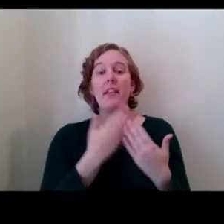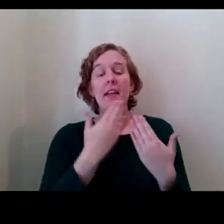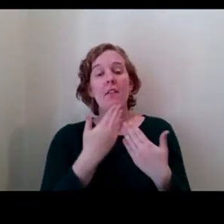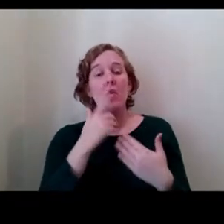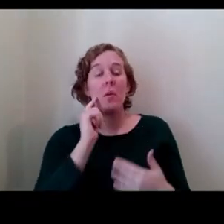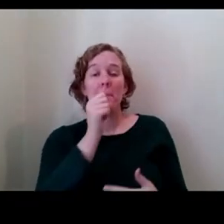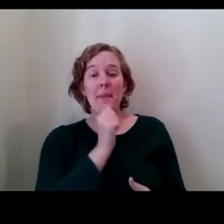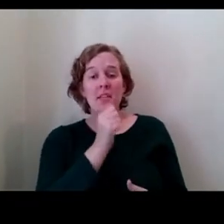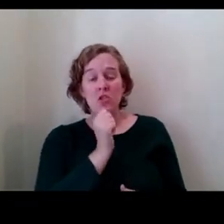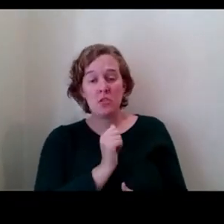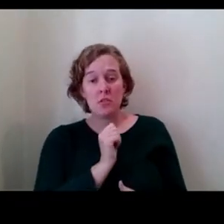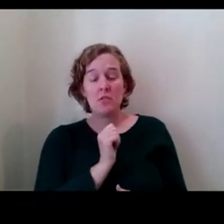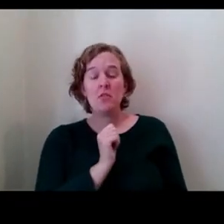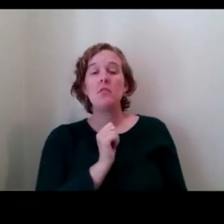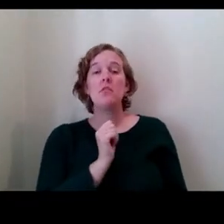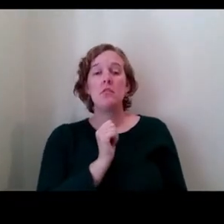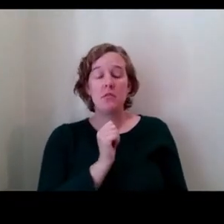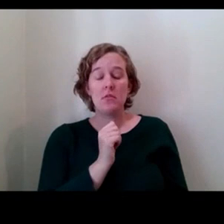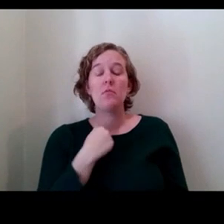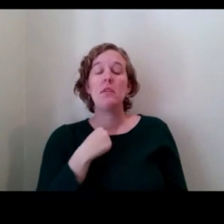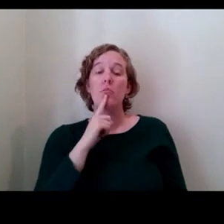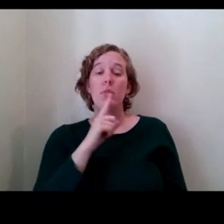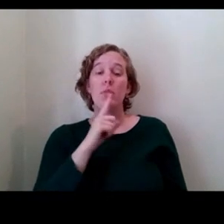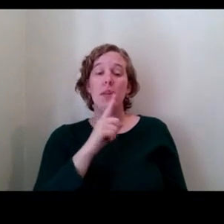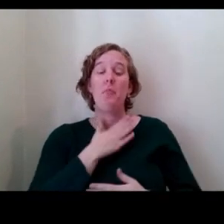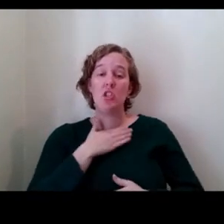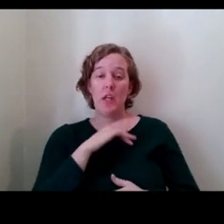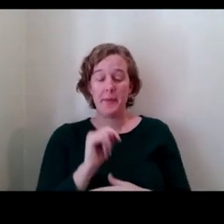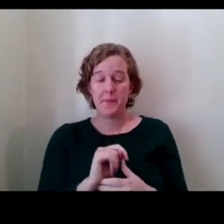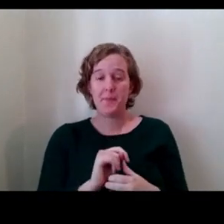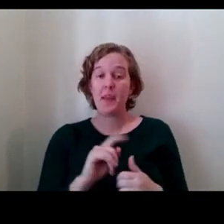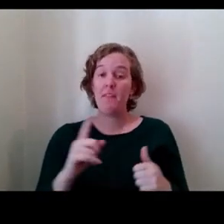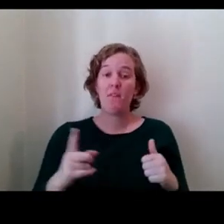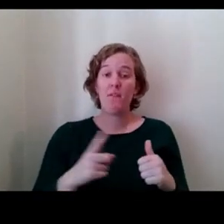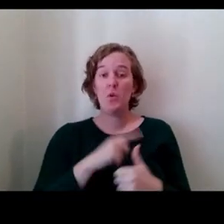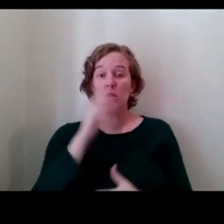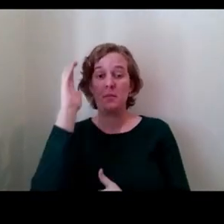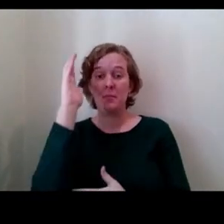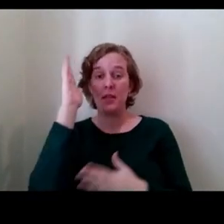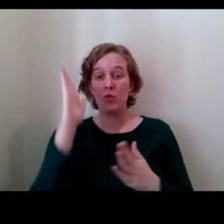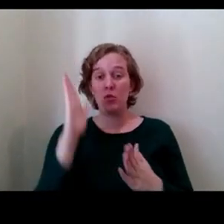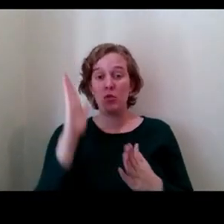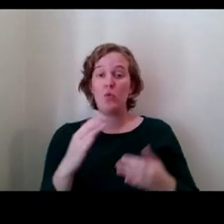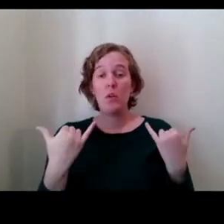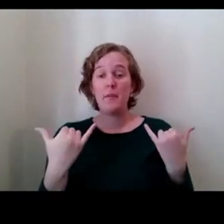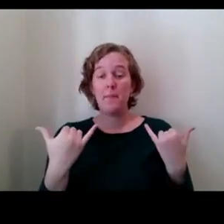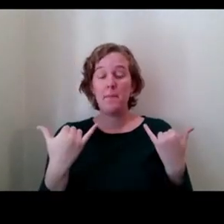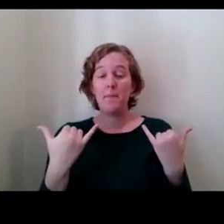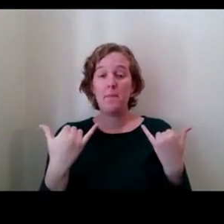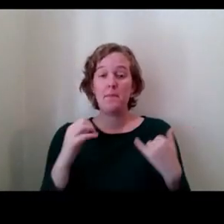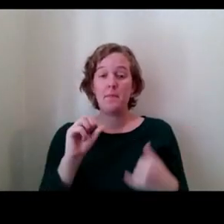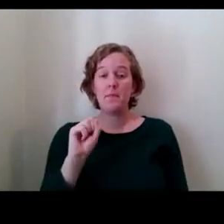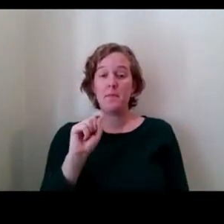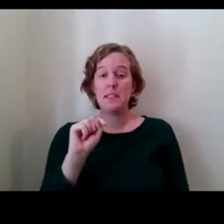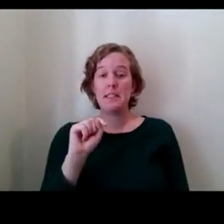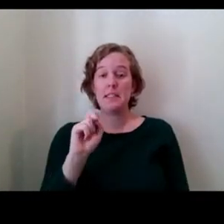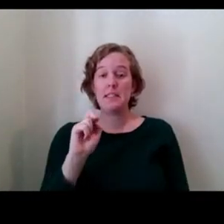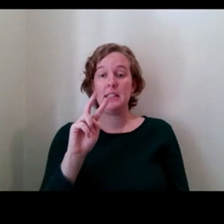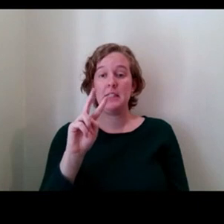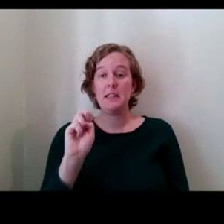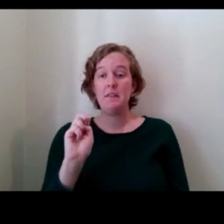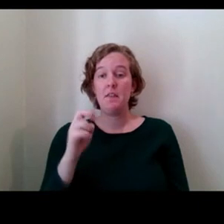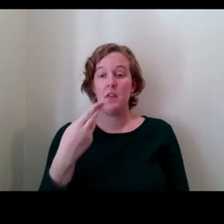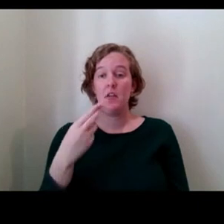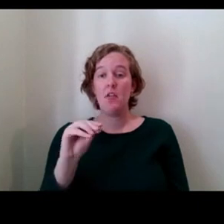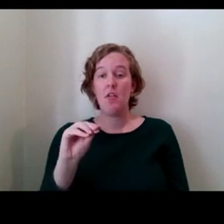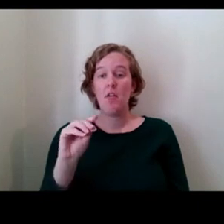patience. We very much appreciate it. Our first speaker today is Steve Hodges. We're going to jump